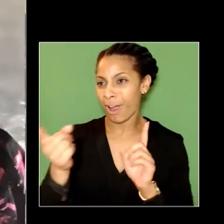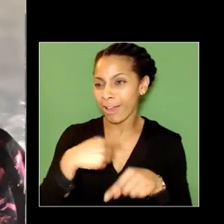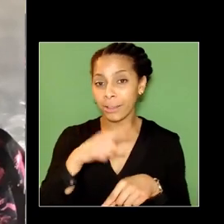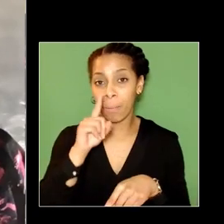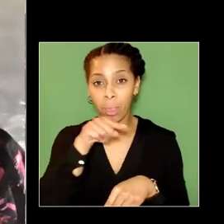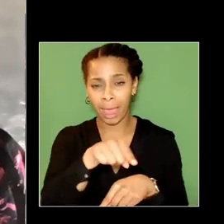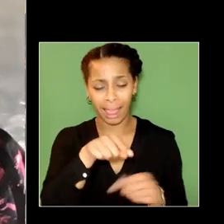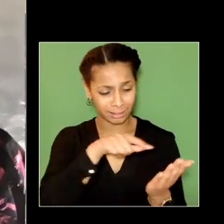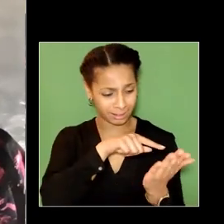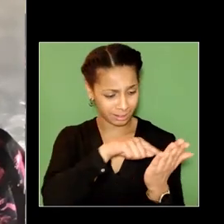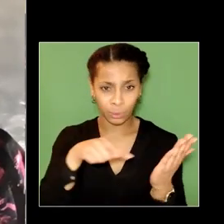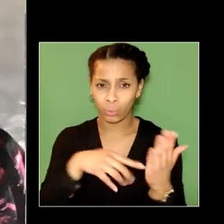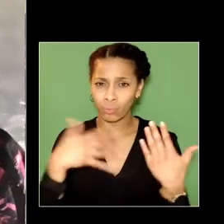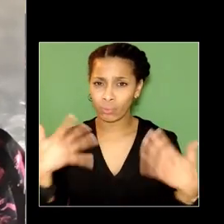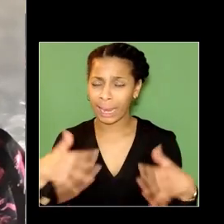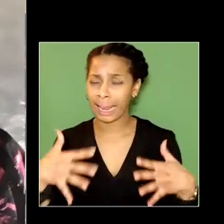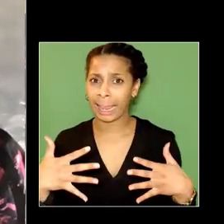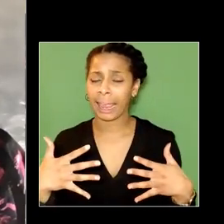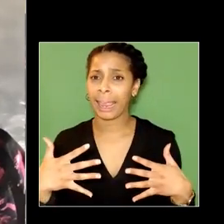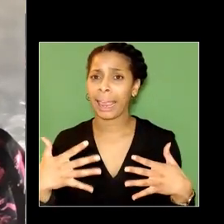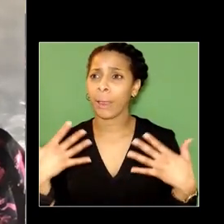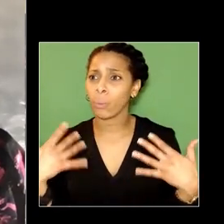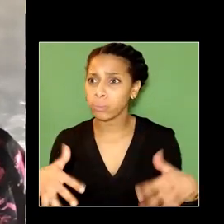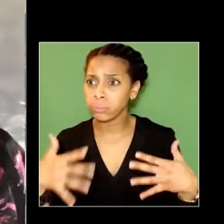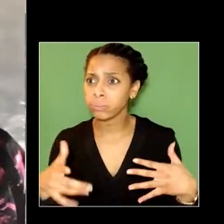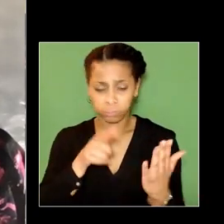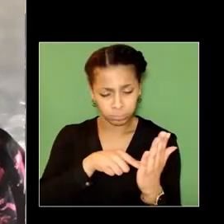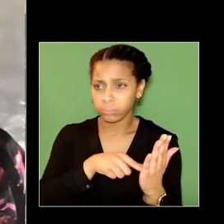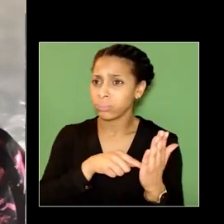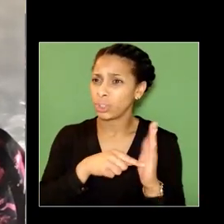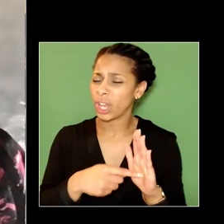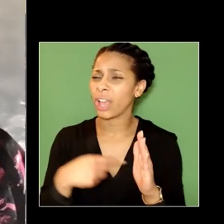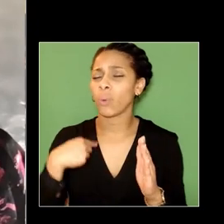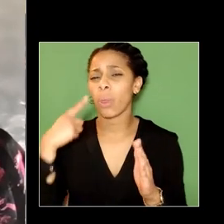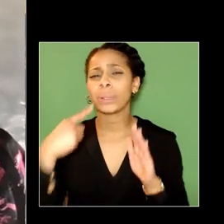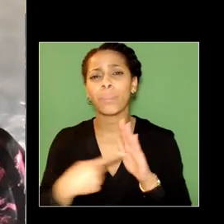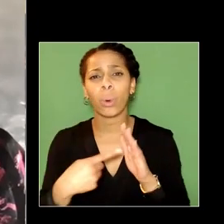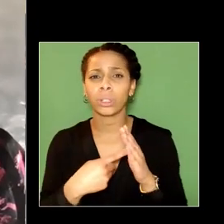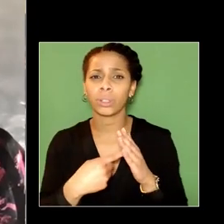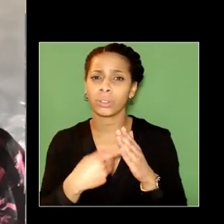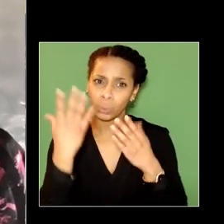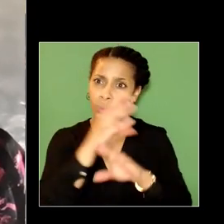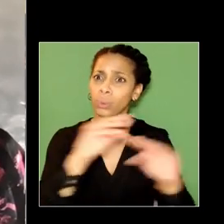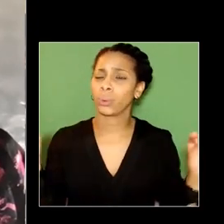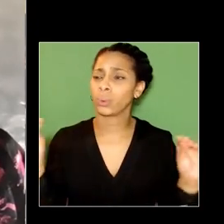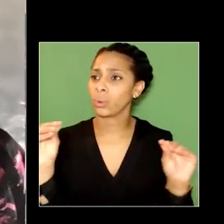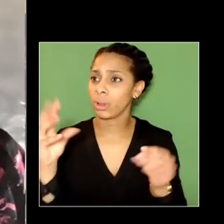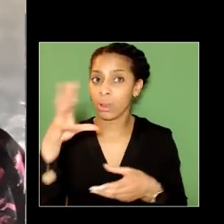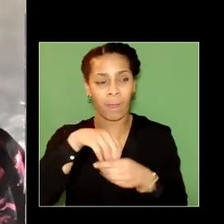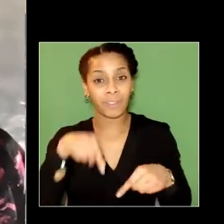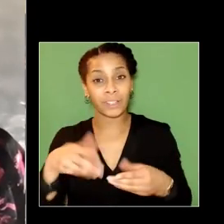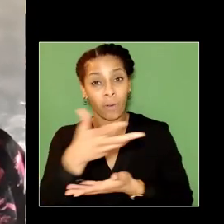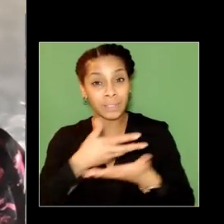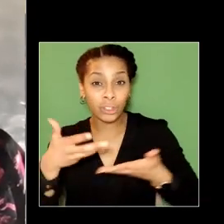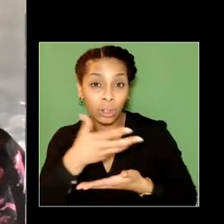for Francesca to have said and shared. I thought it was really important that we heard that as part of the conversation, because I have noticed that